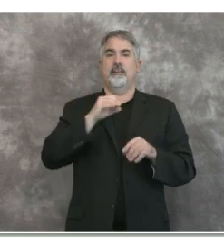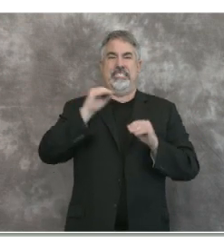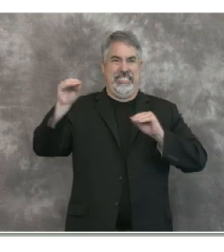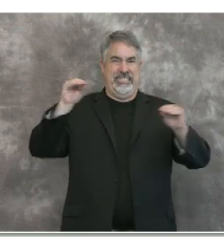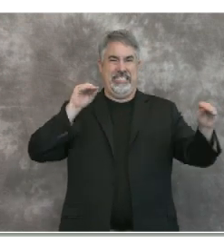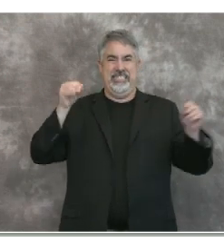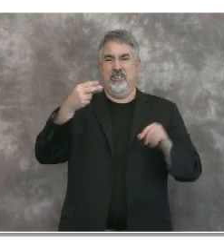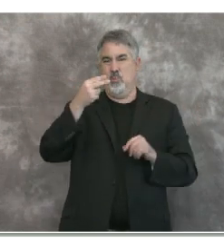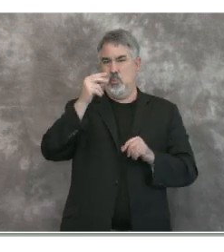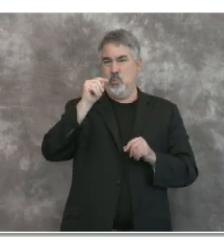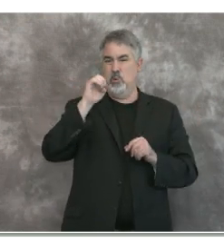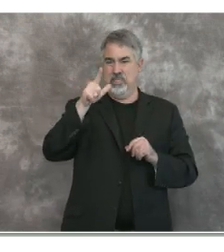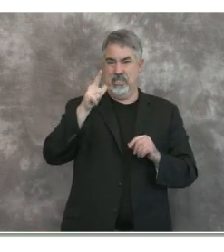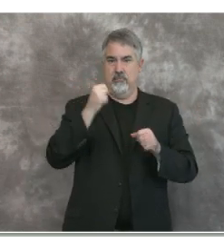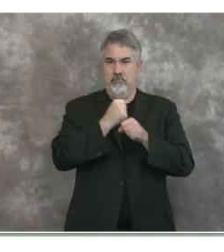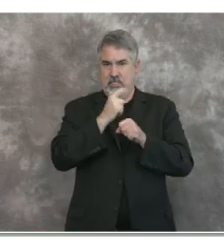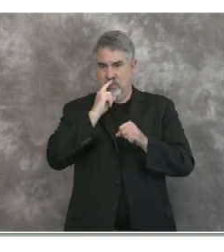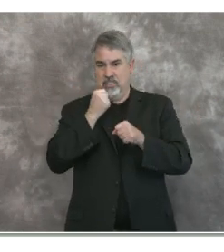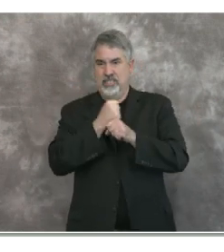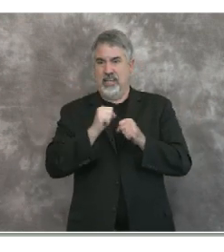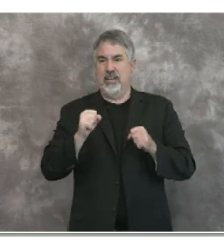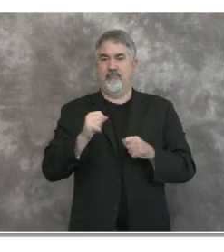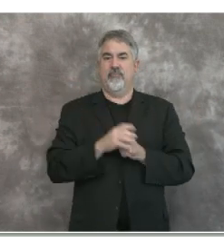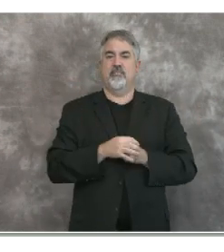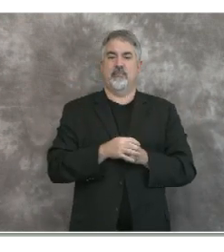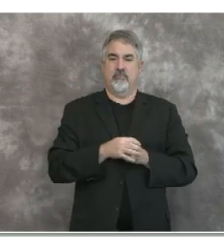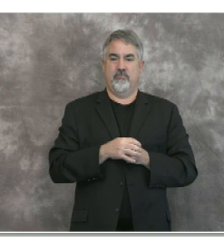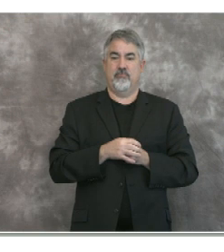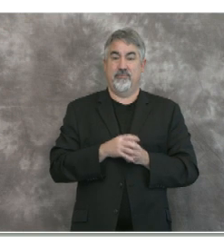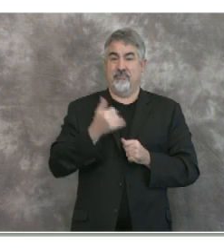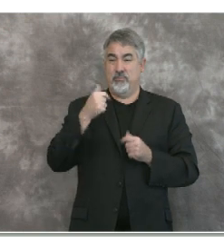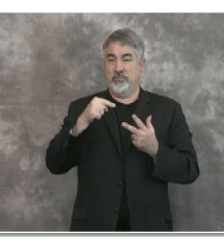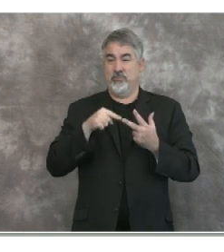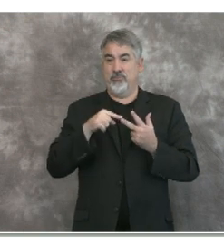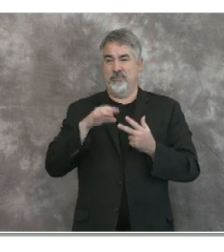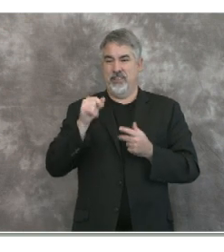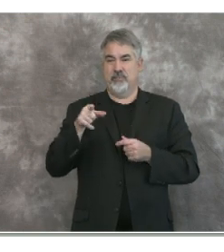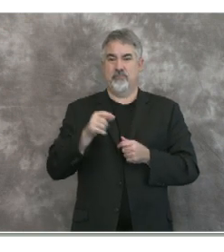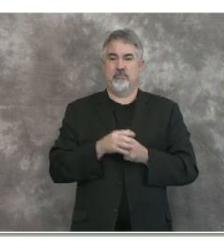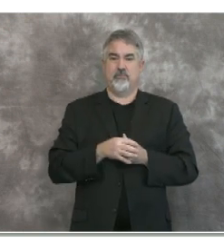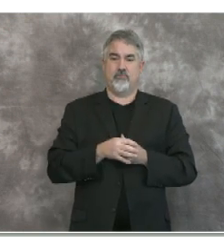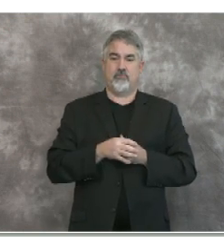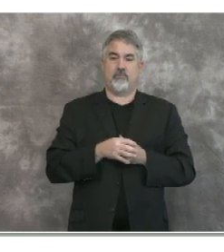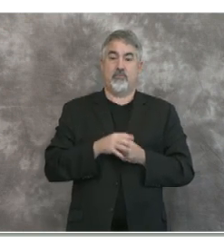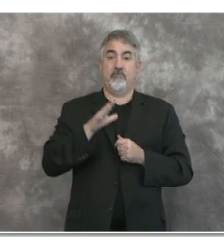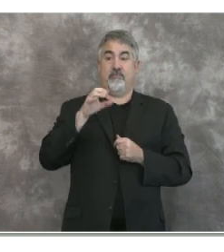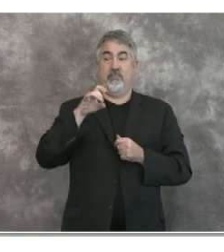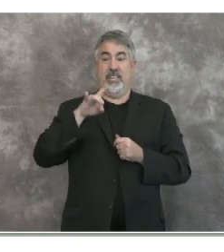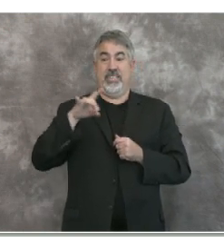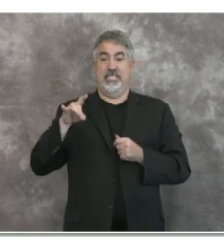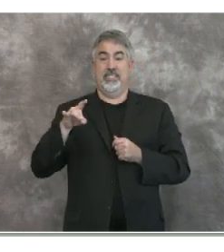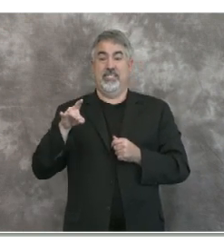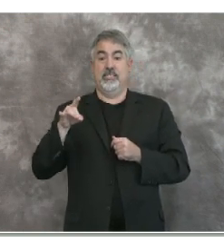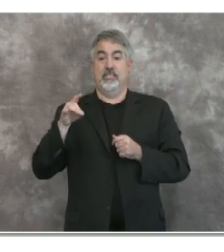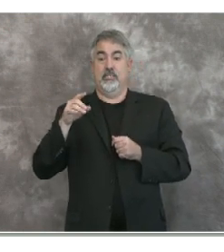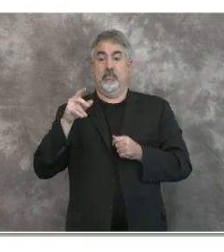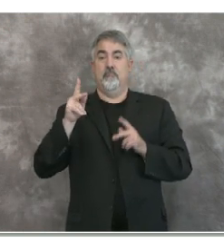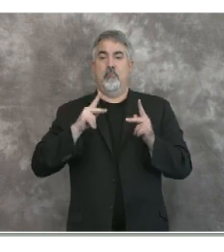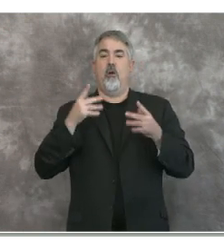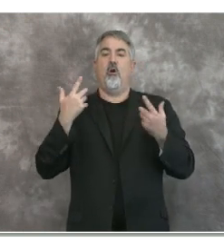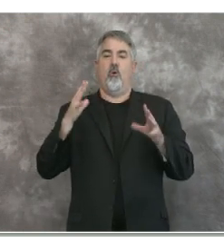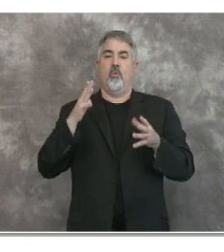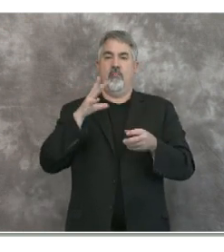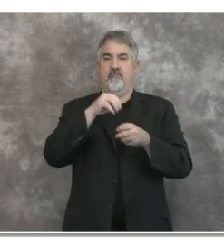is the third T of the test, trace, and treat for 588 cumulative individuals involved in